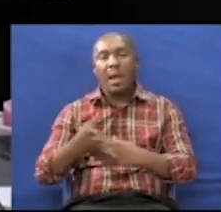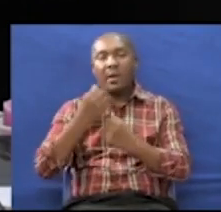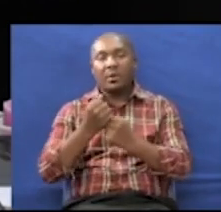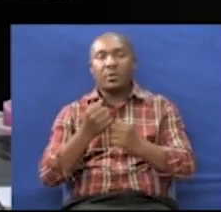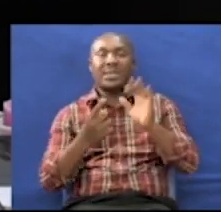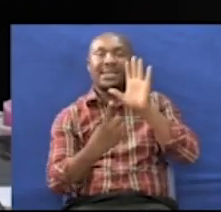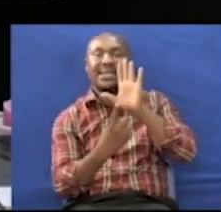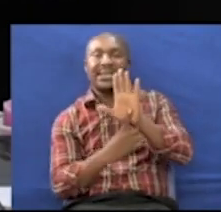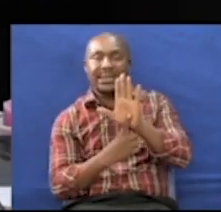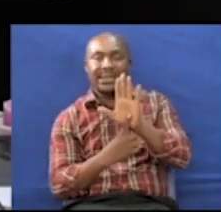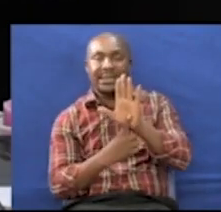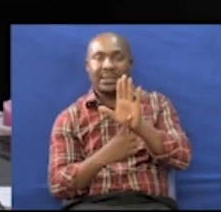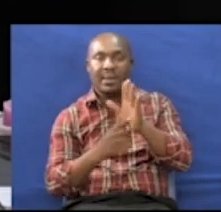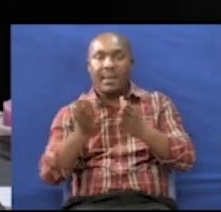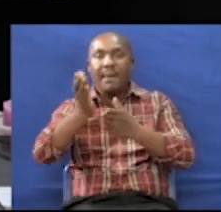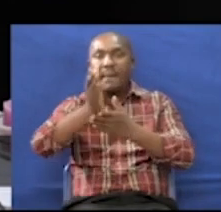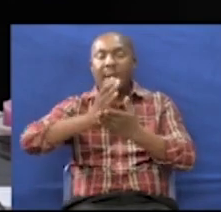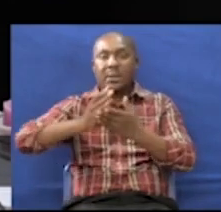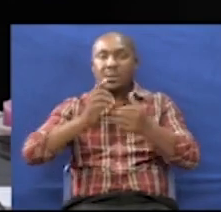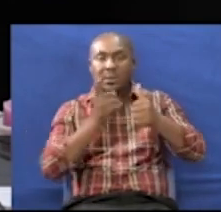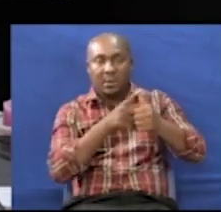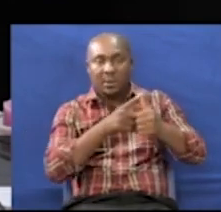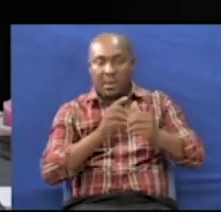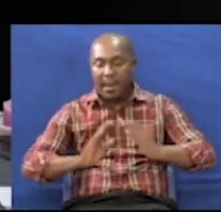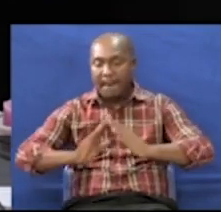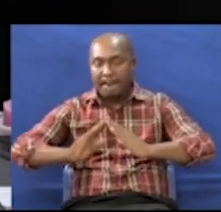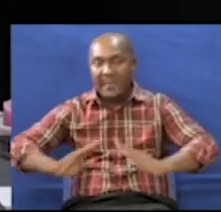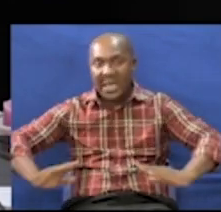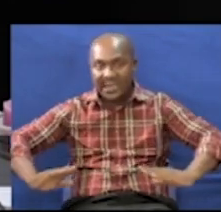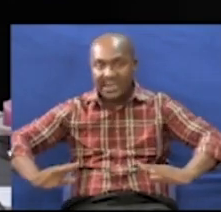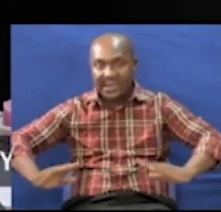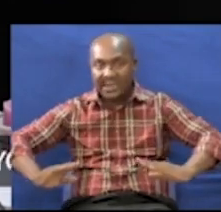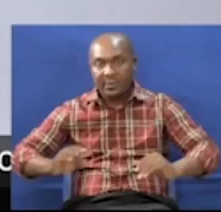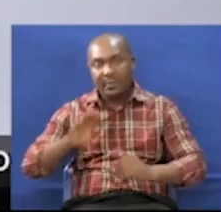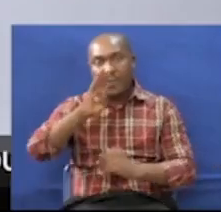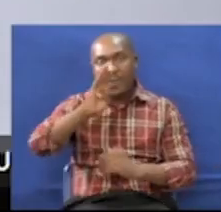which are as follow. It has base,